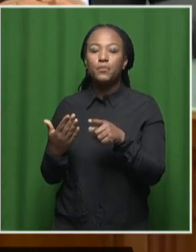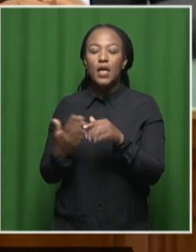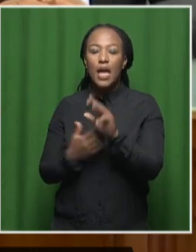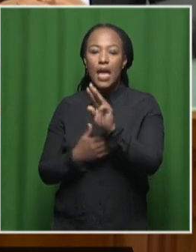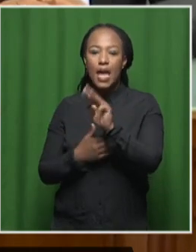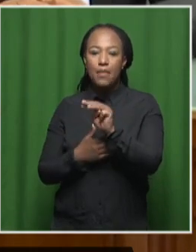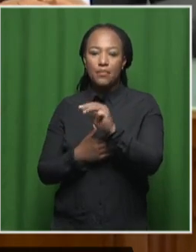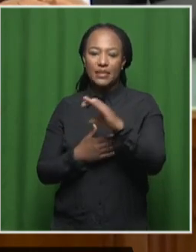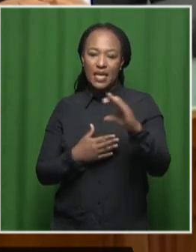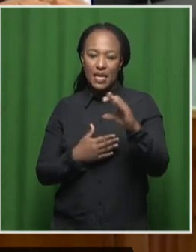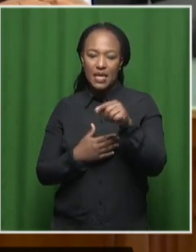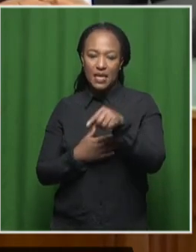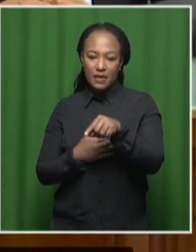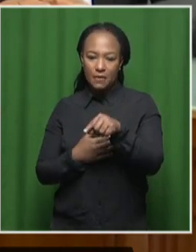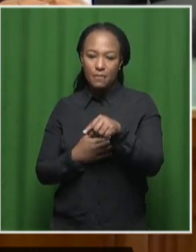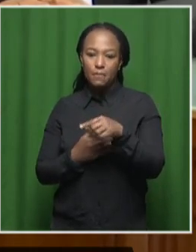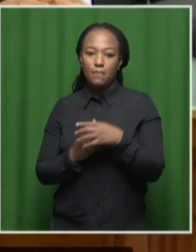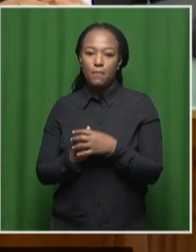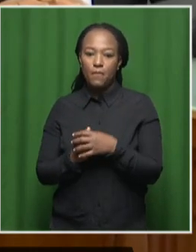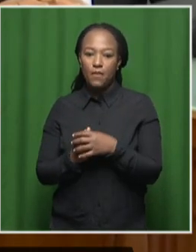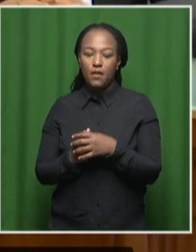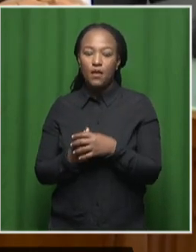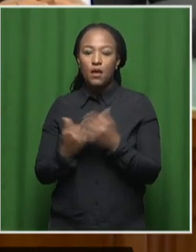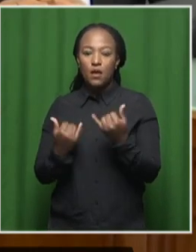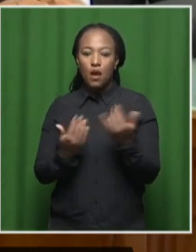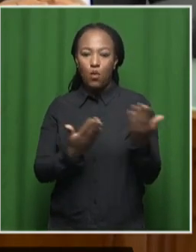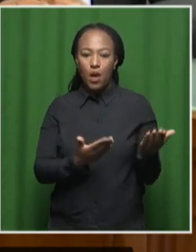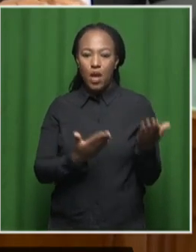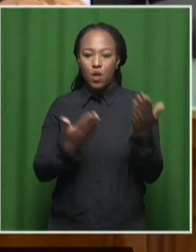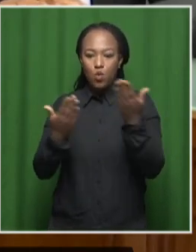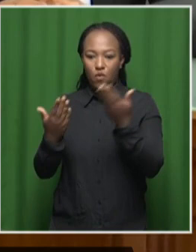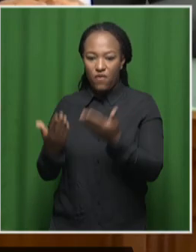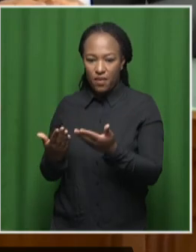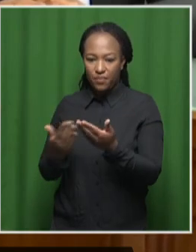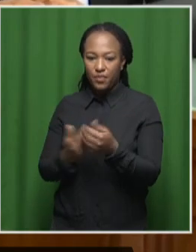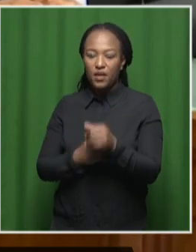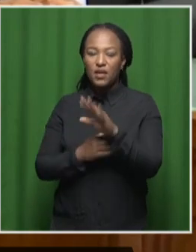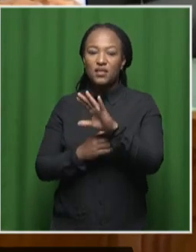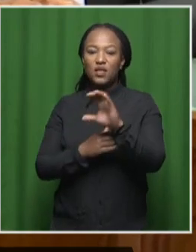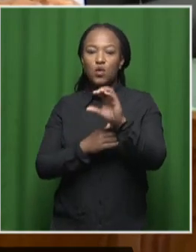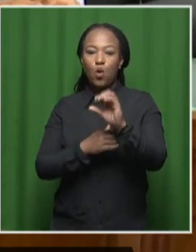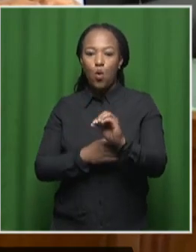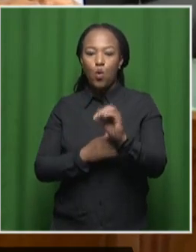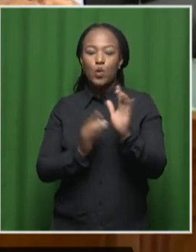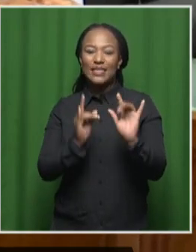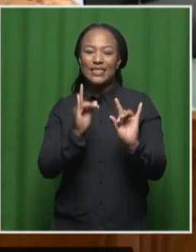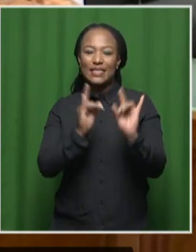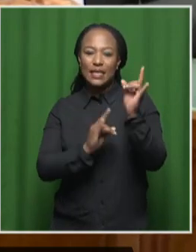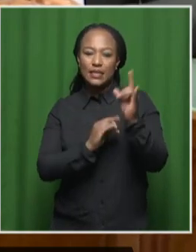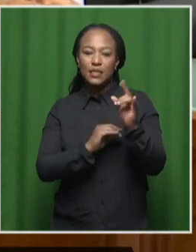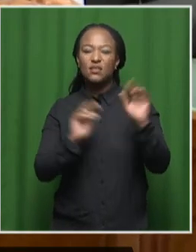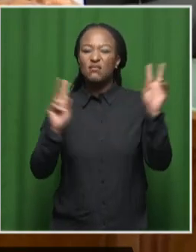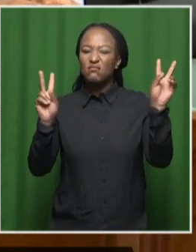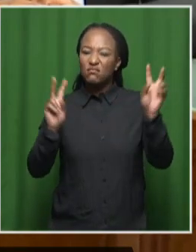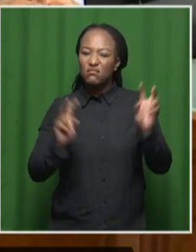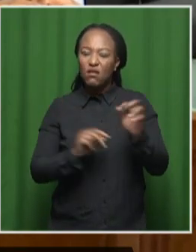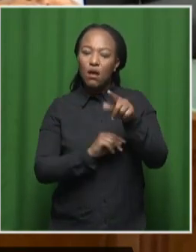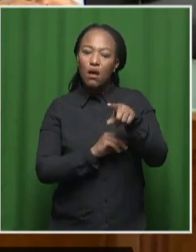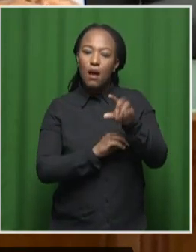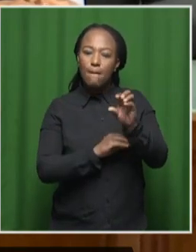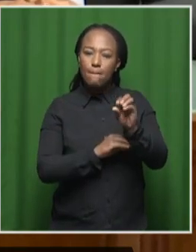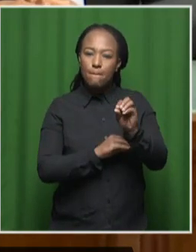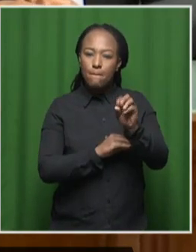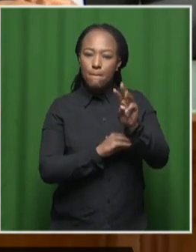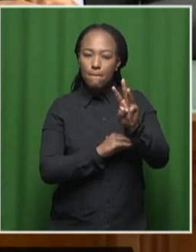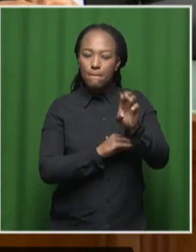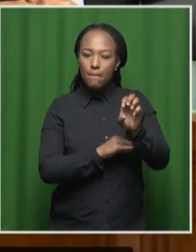MMC. And I will hand over now to the CEO of City Power, Ms. Tshifularo Mashava, to also make some remarks, and